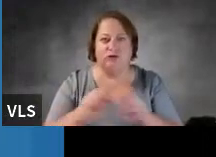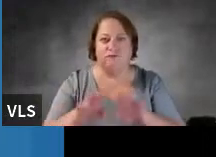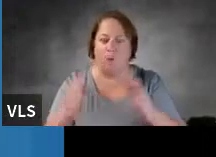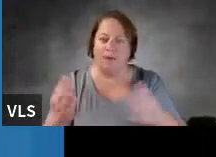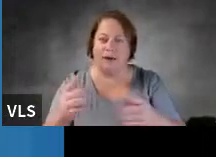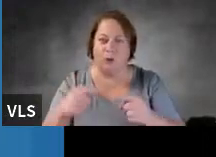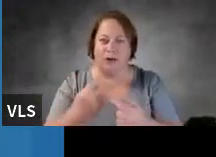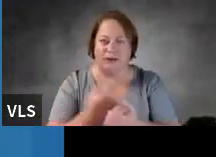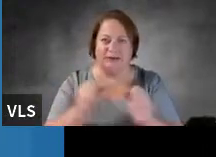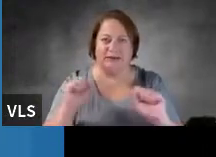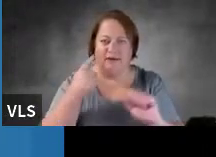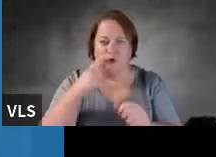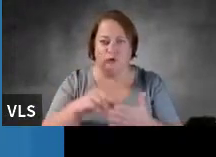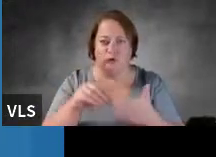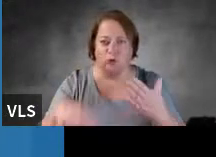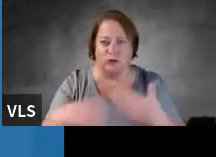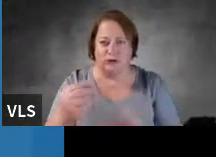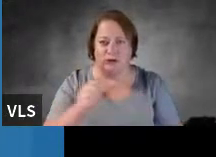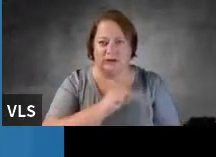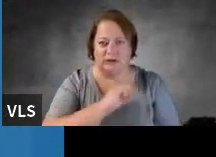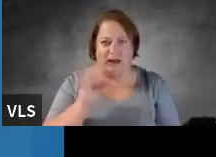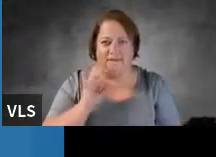for students and staff.